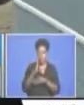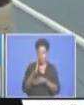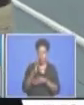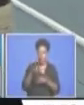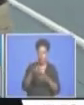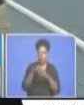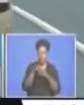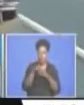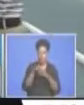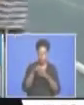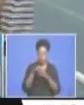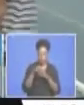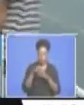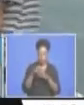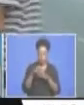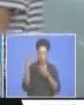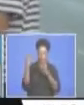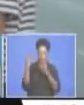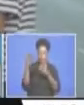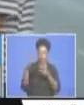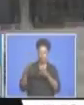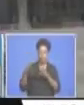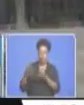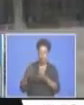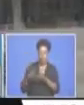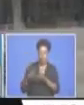own Makers Wanted Bahamas Bowl.